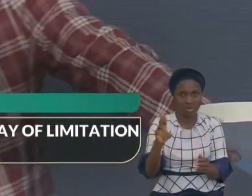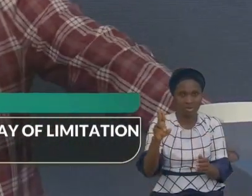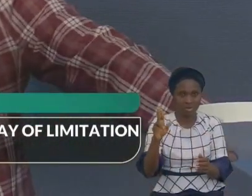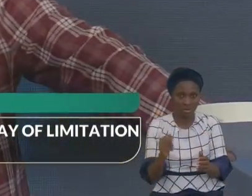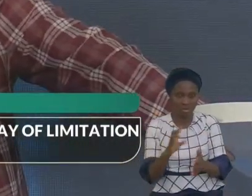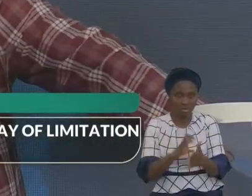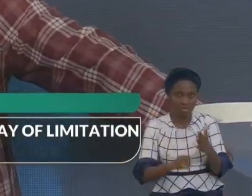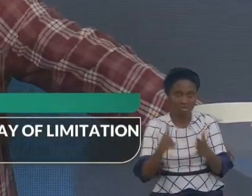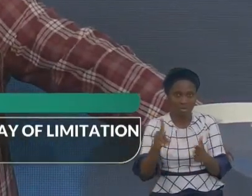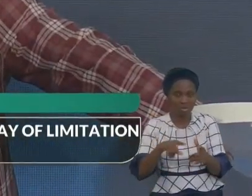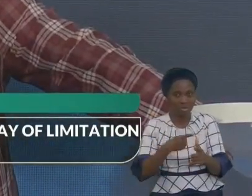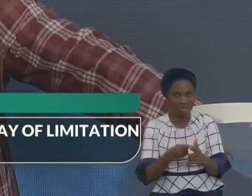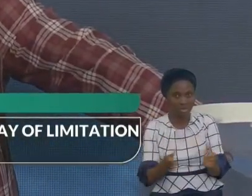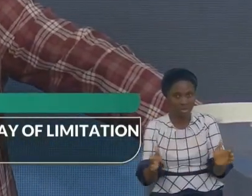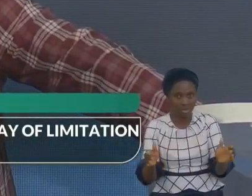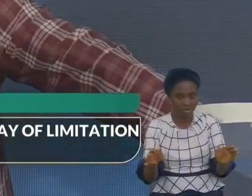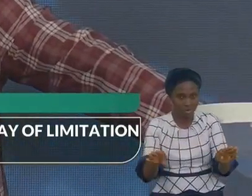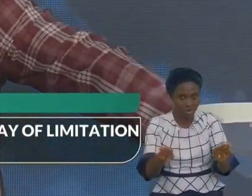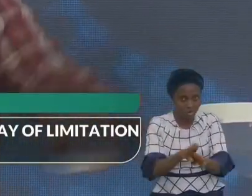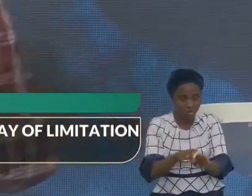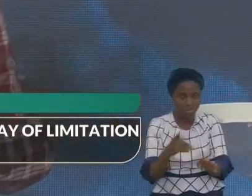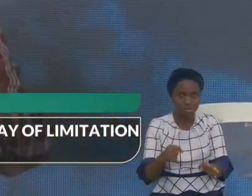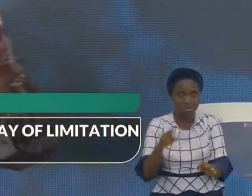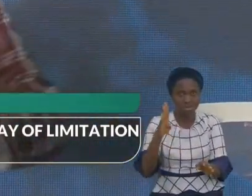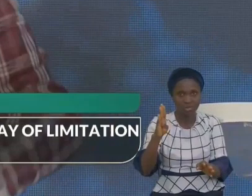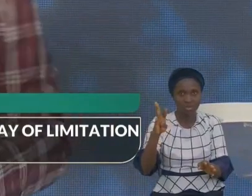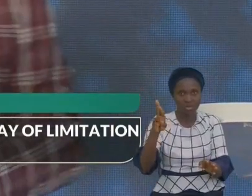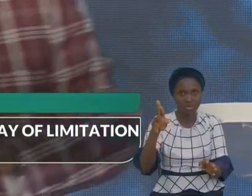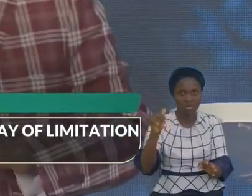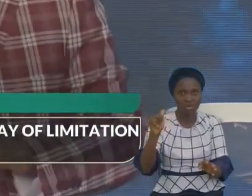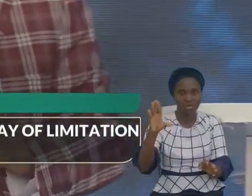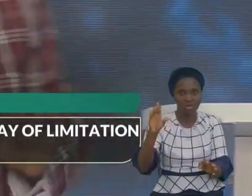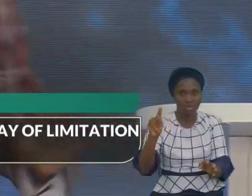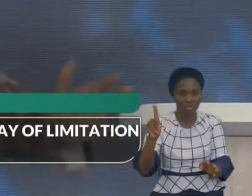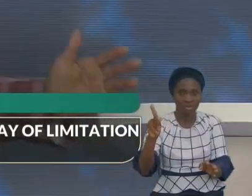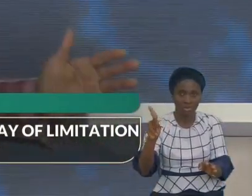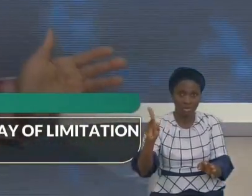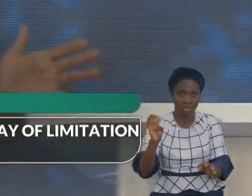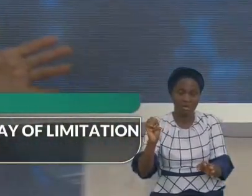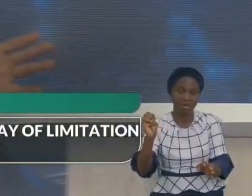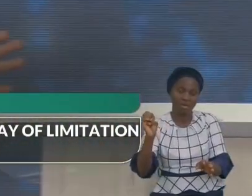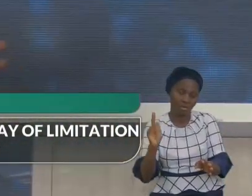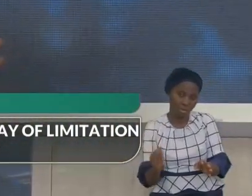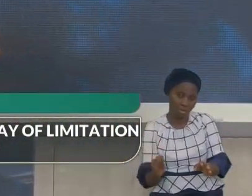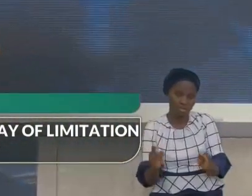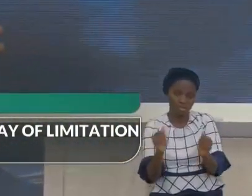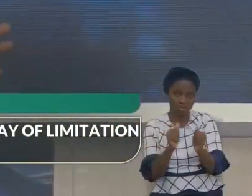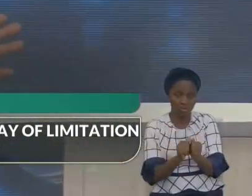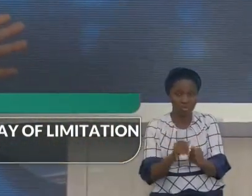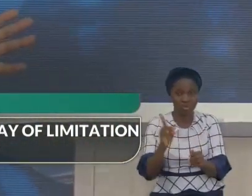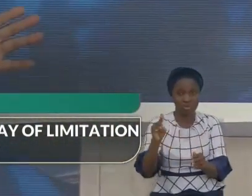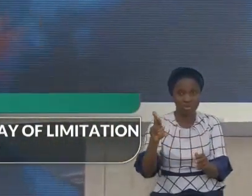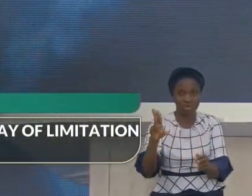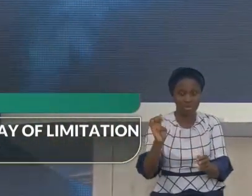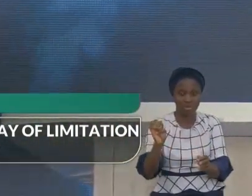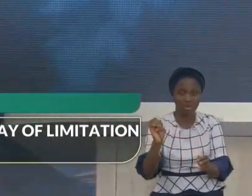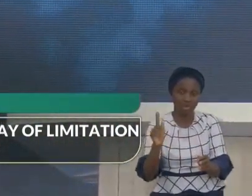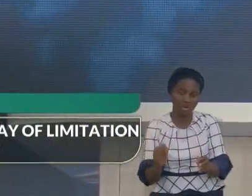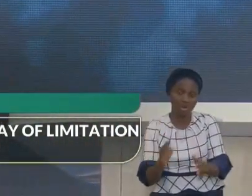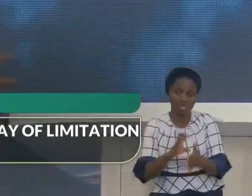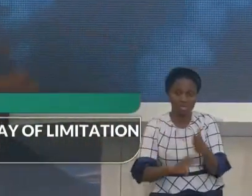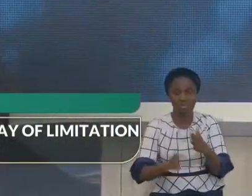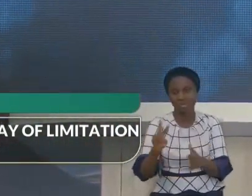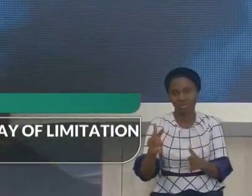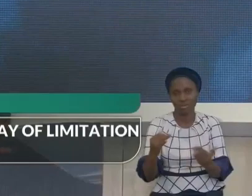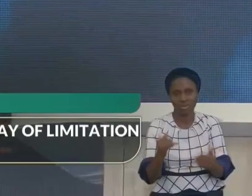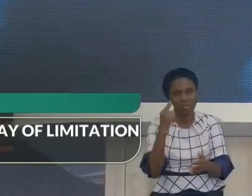2. Think about that. In many lives, when their bracket opens, there